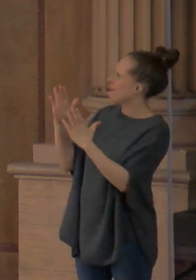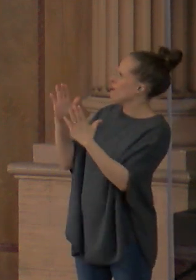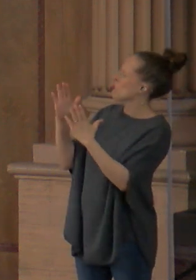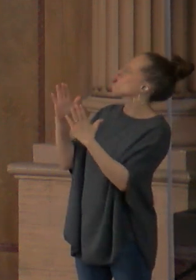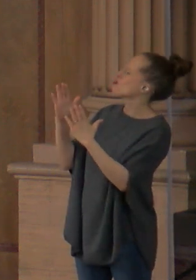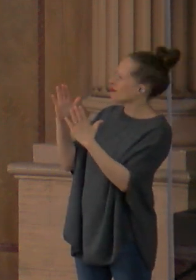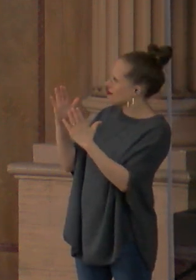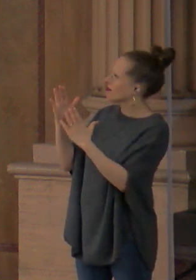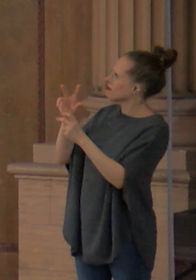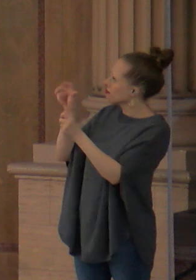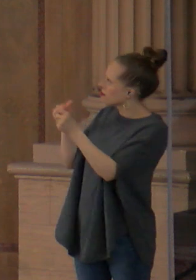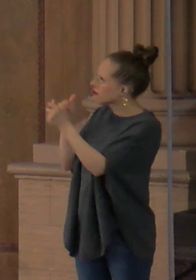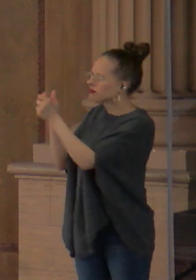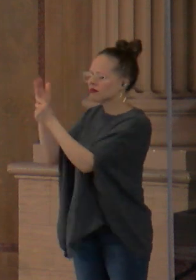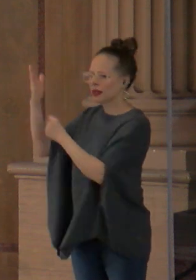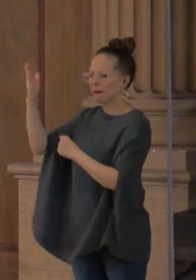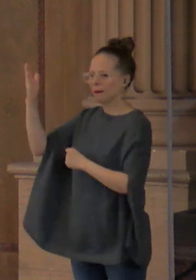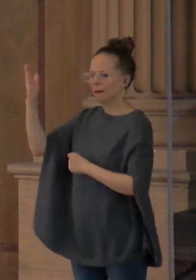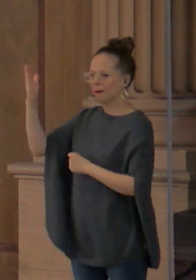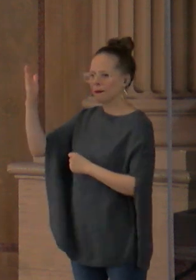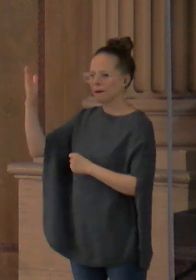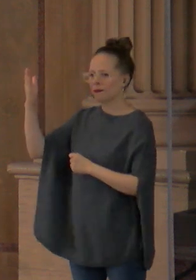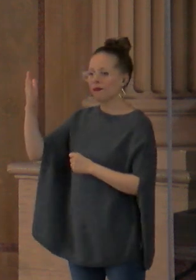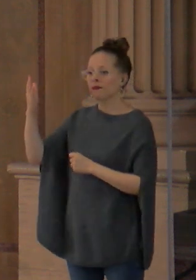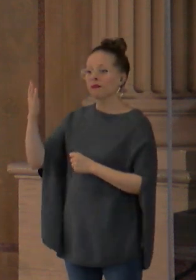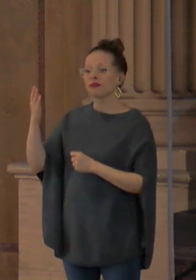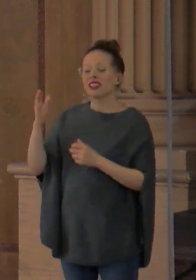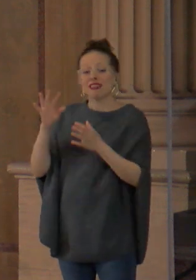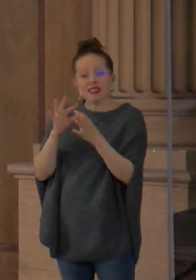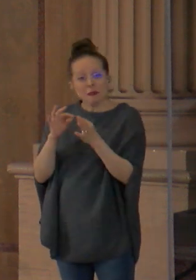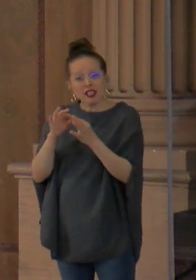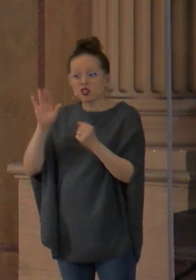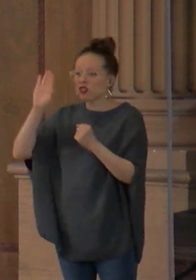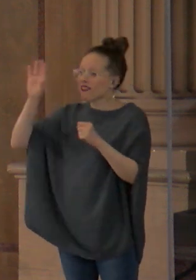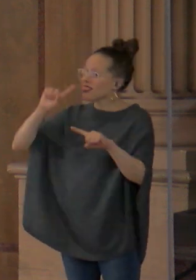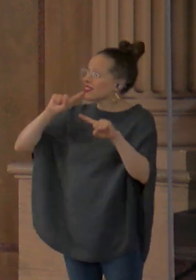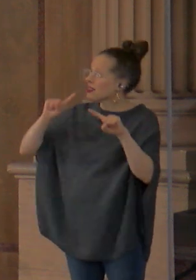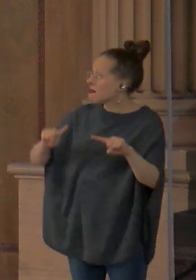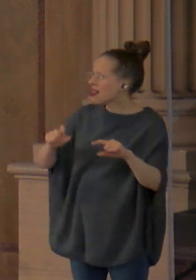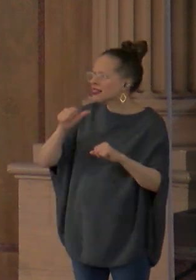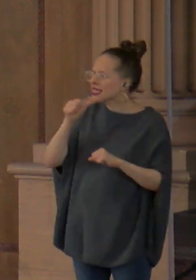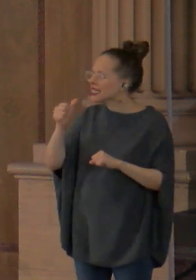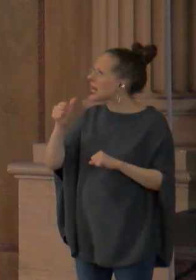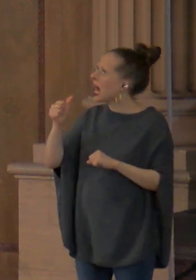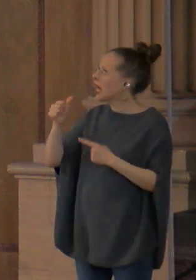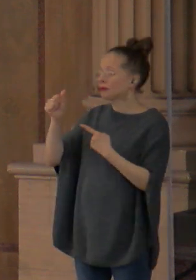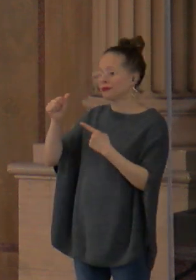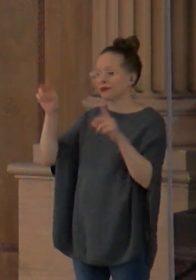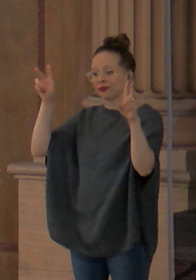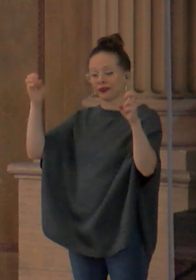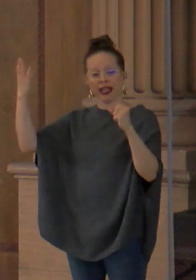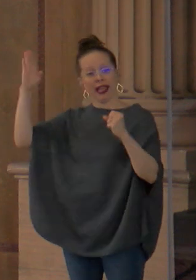good to know and try to follow the commands of God. But the message of those commands is not God helps those that help themselves.